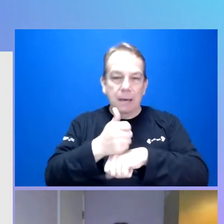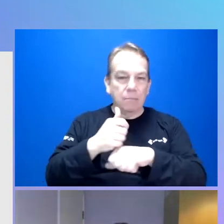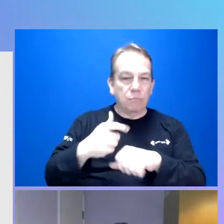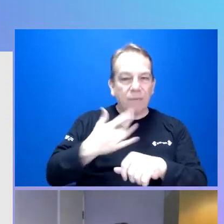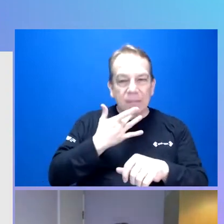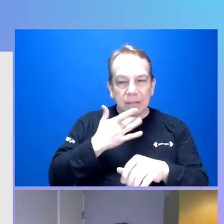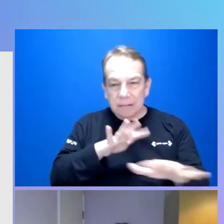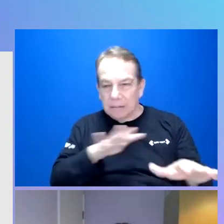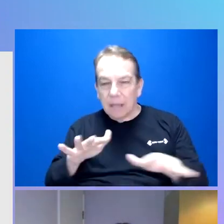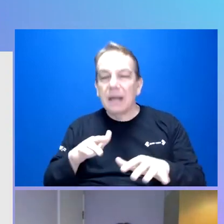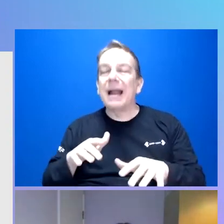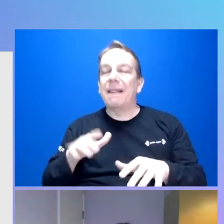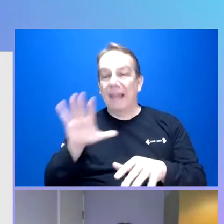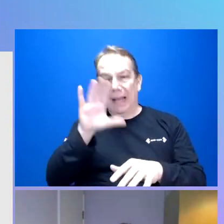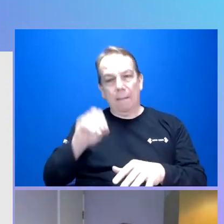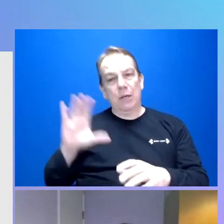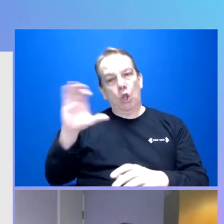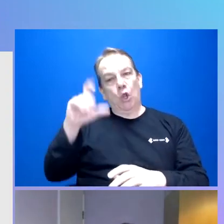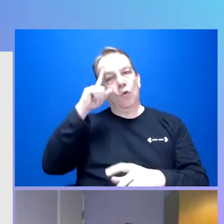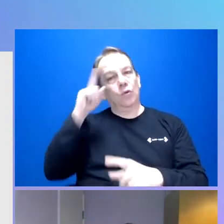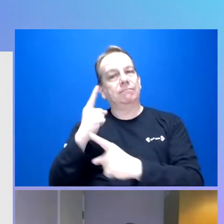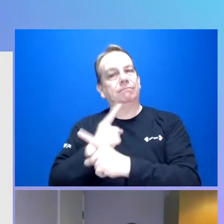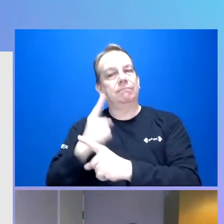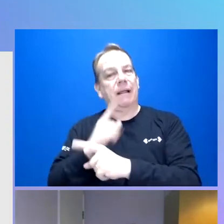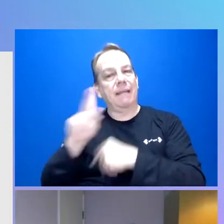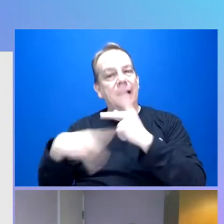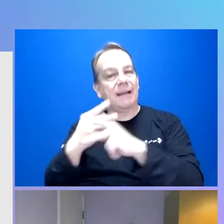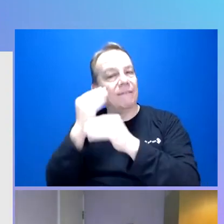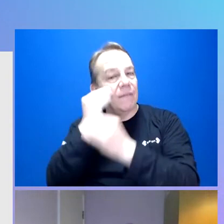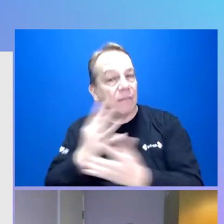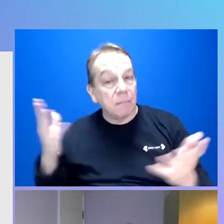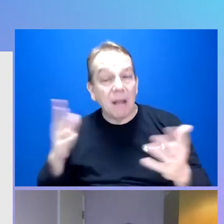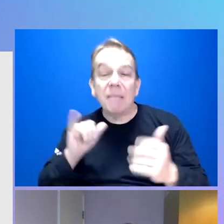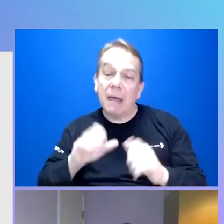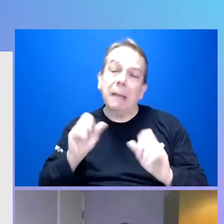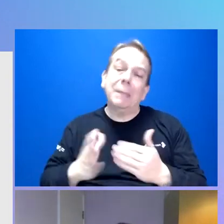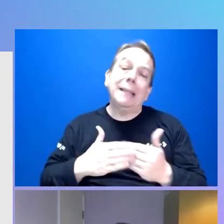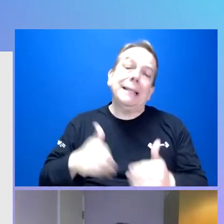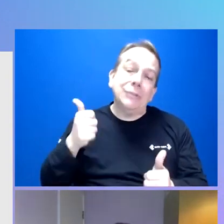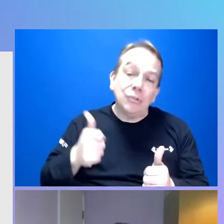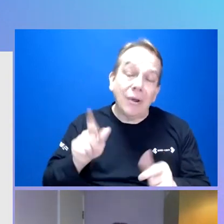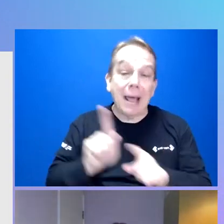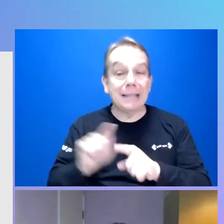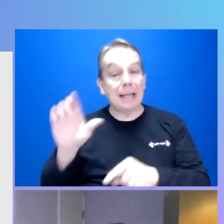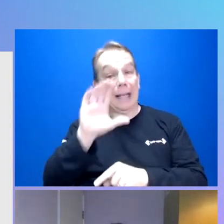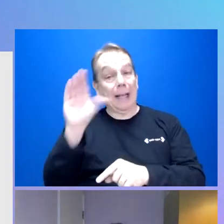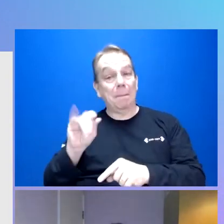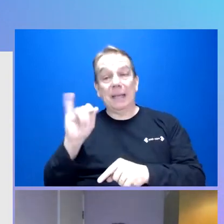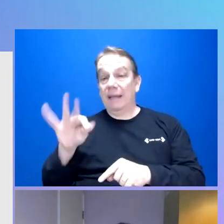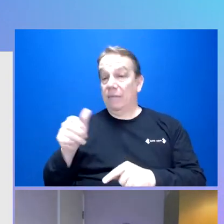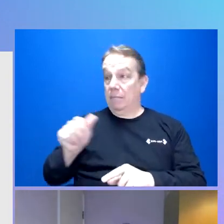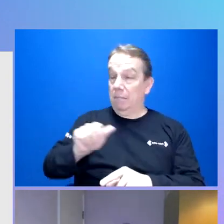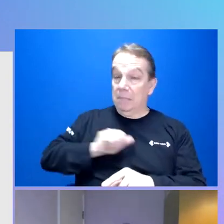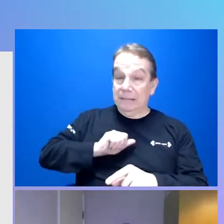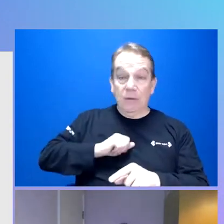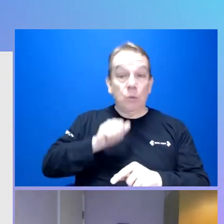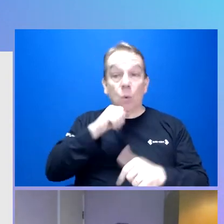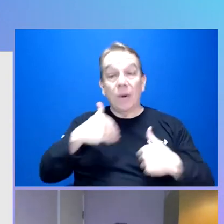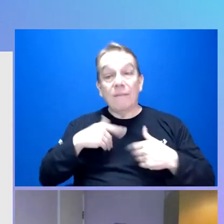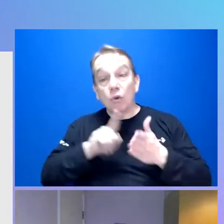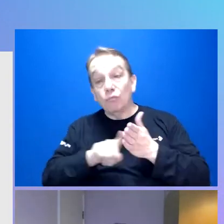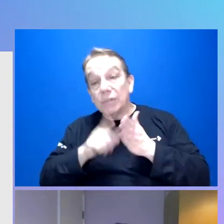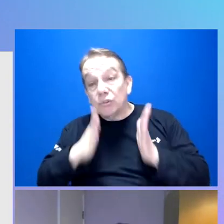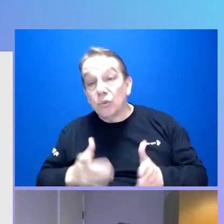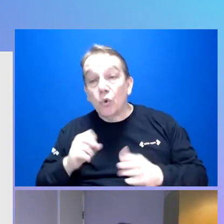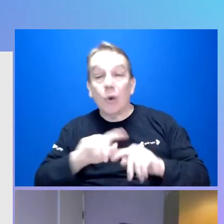is seeking that insight and feedback. And this route can be easier for you as a company if you don't have an in-house user researcher or